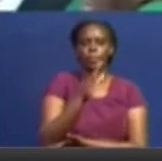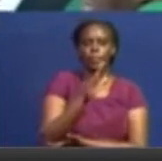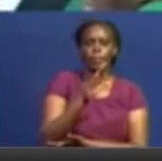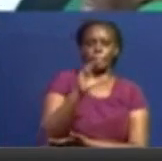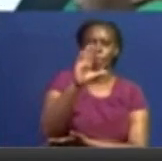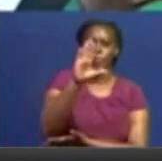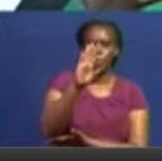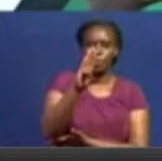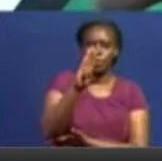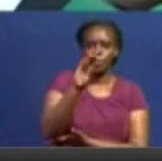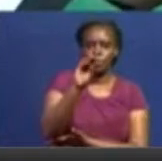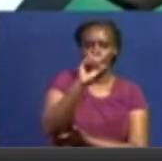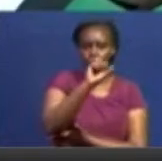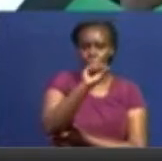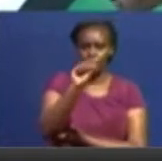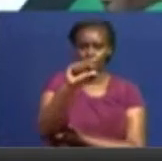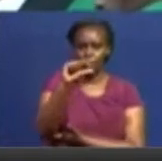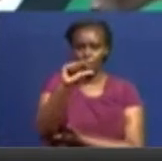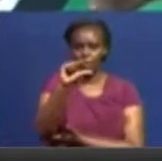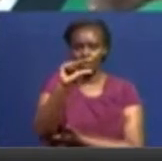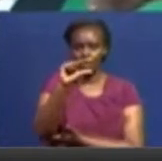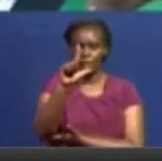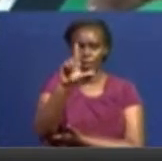Chepkoske Boss.